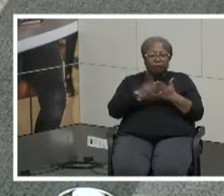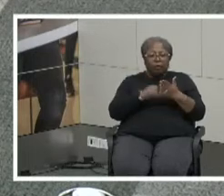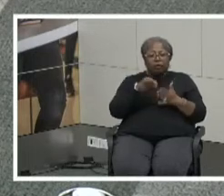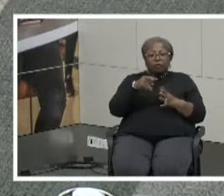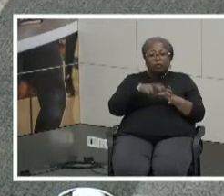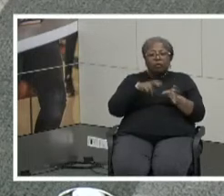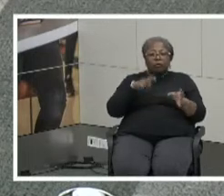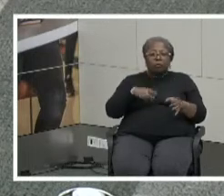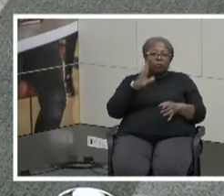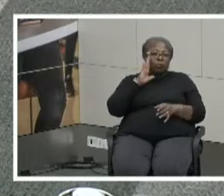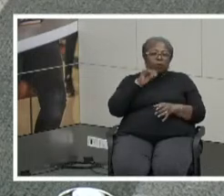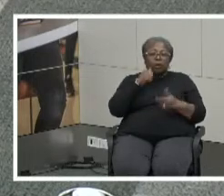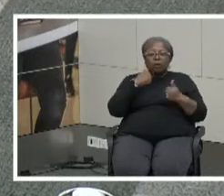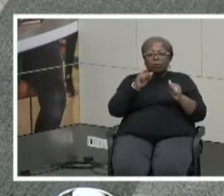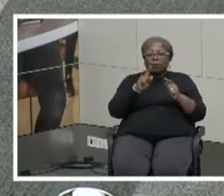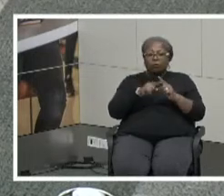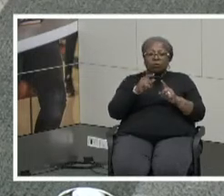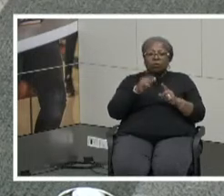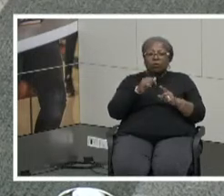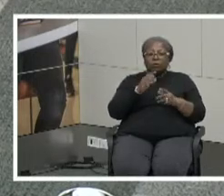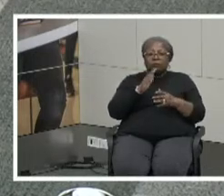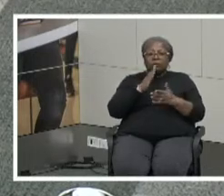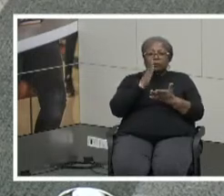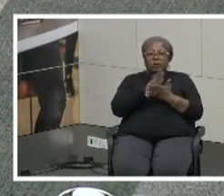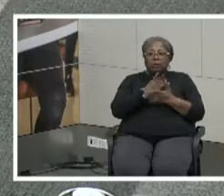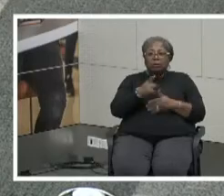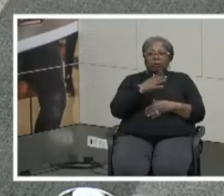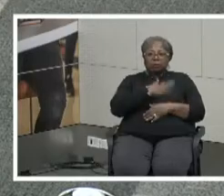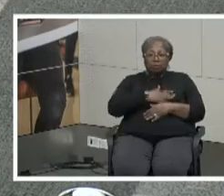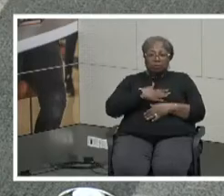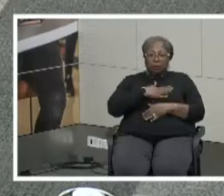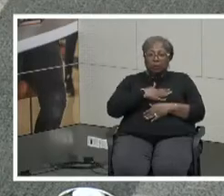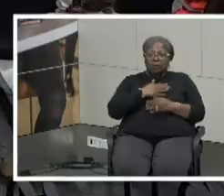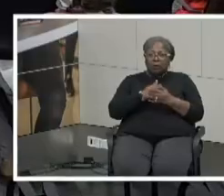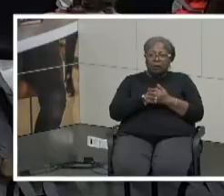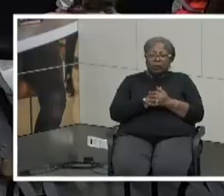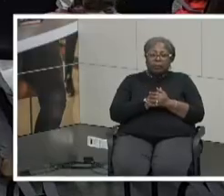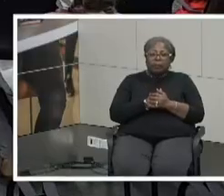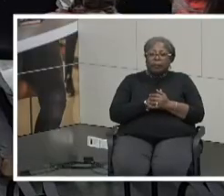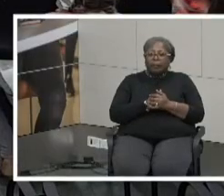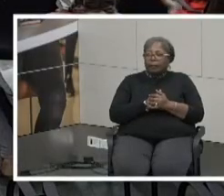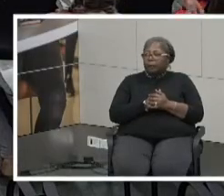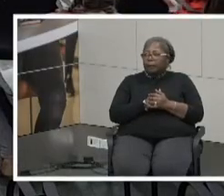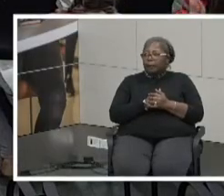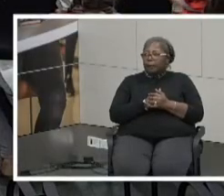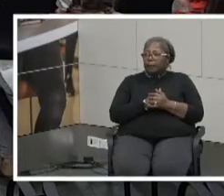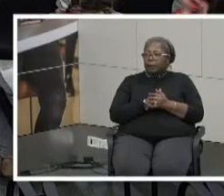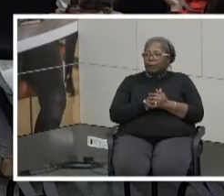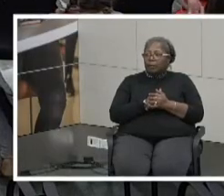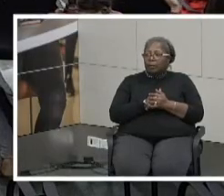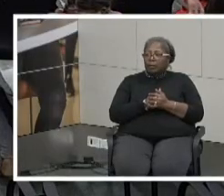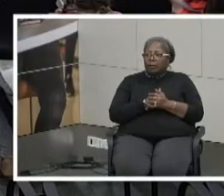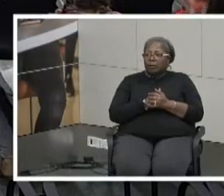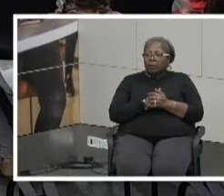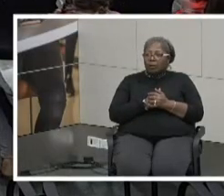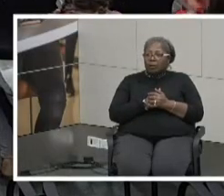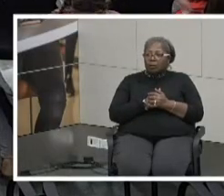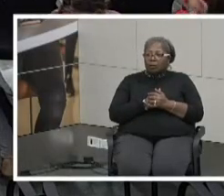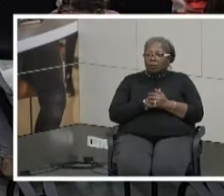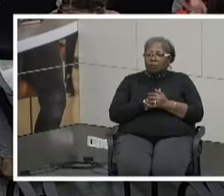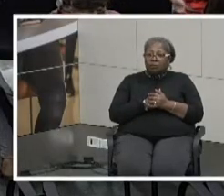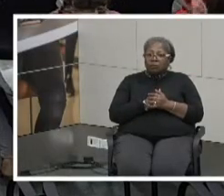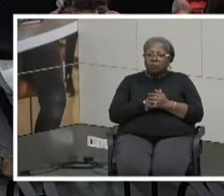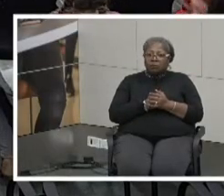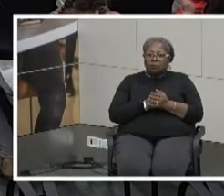you resign they will not try to dissuade you please resign if our next group of speakers can please